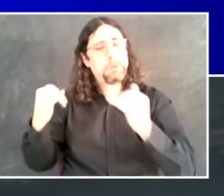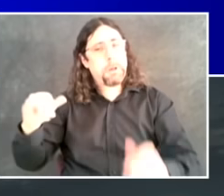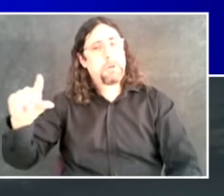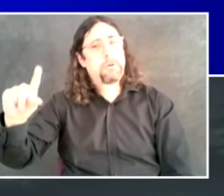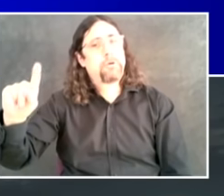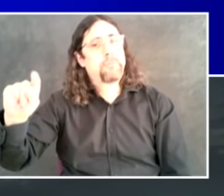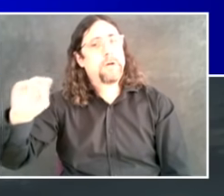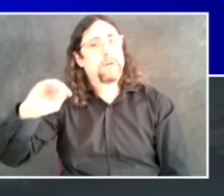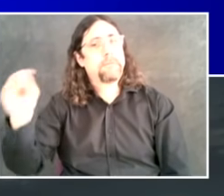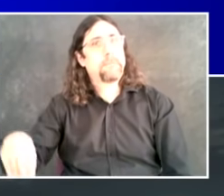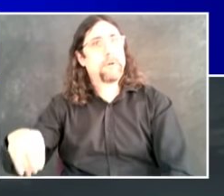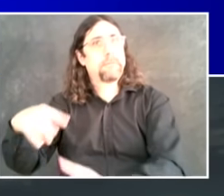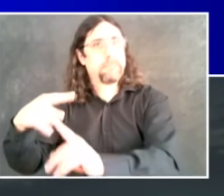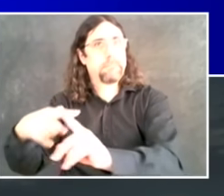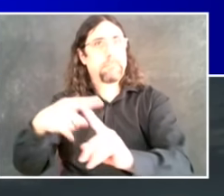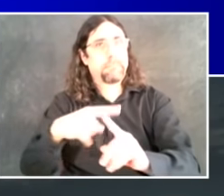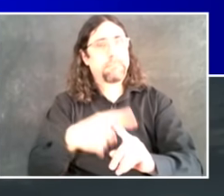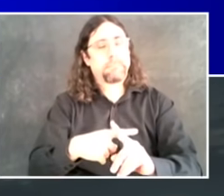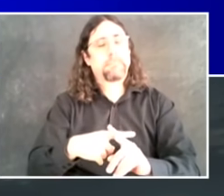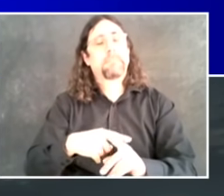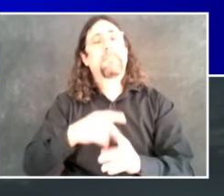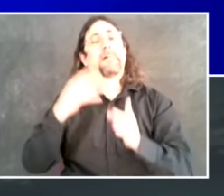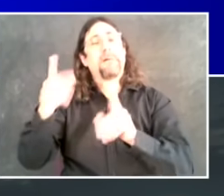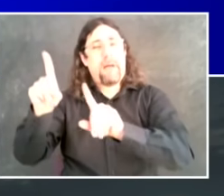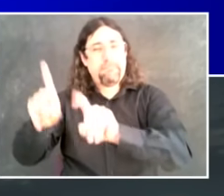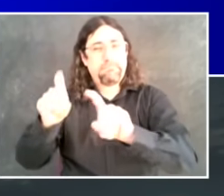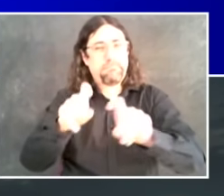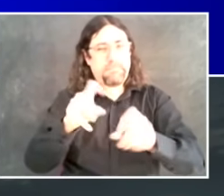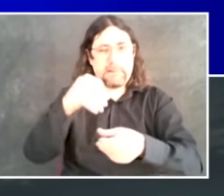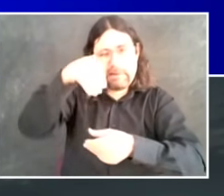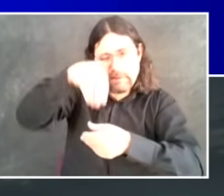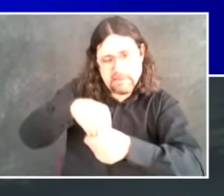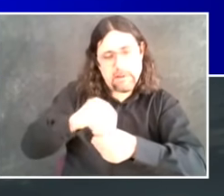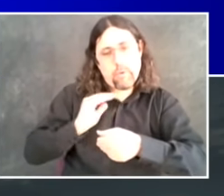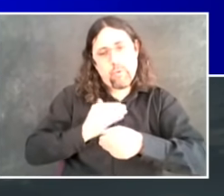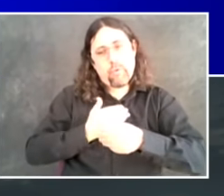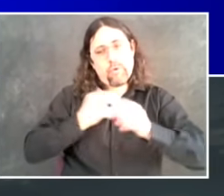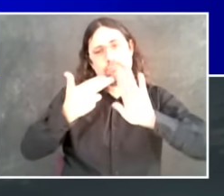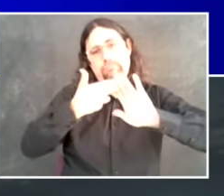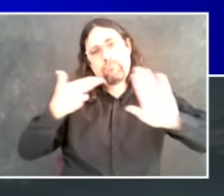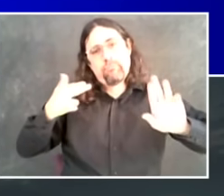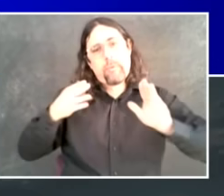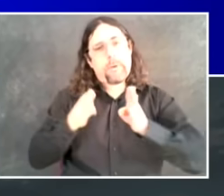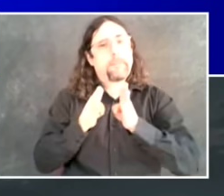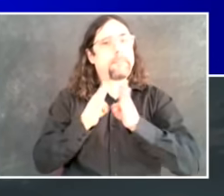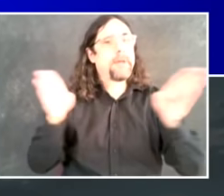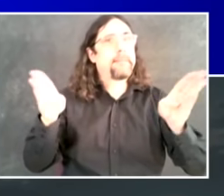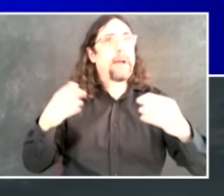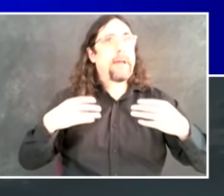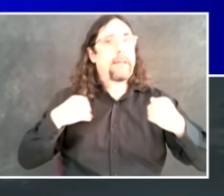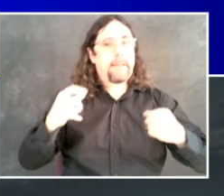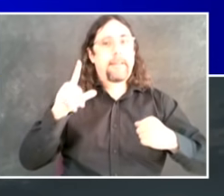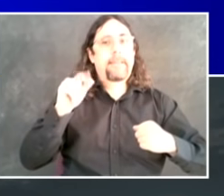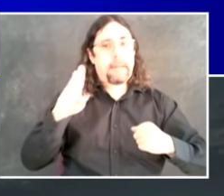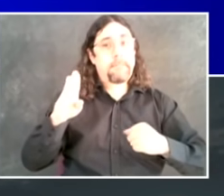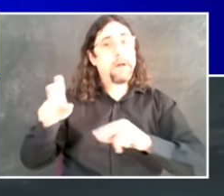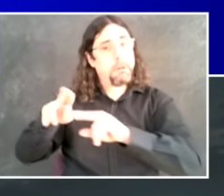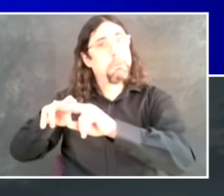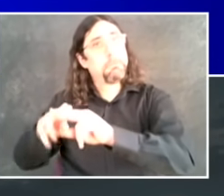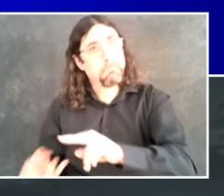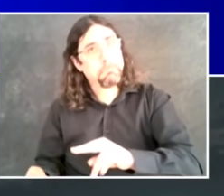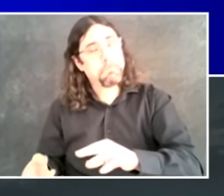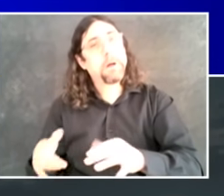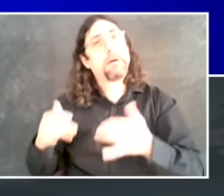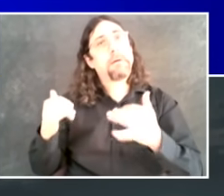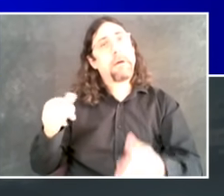33%. We keep putting together good days. I want us to put together great days and consistent days, but we're clearly moving in the